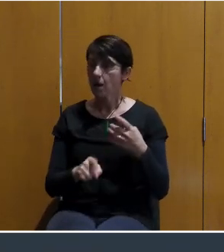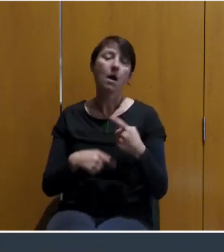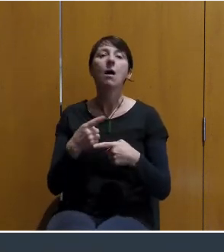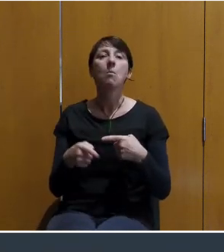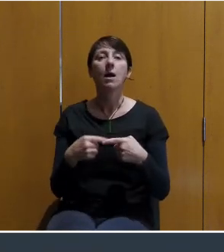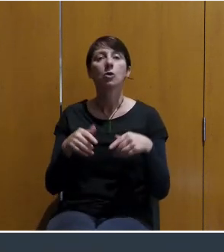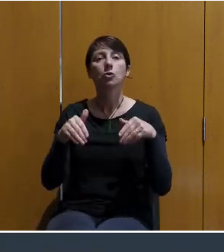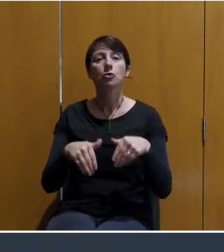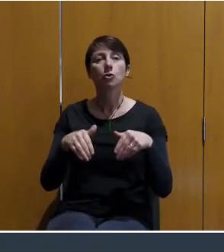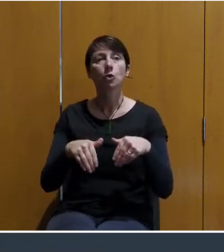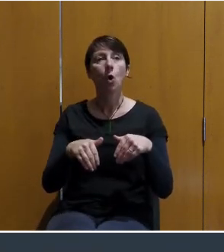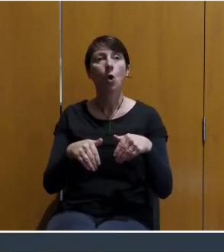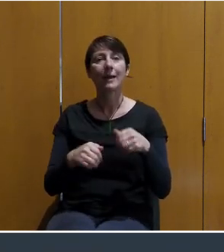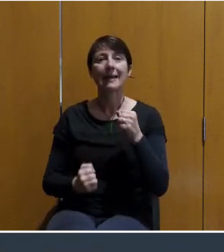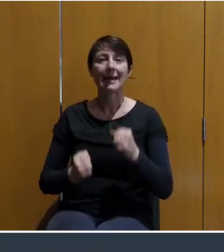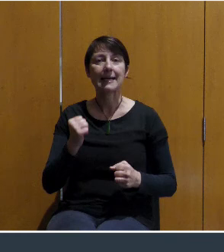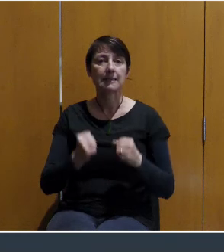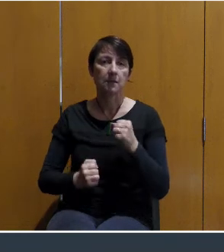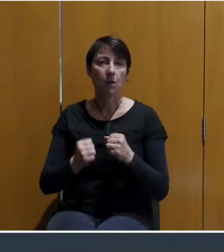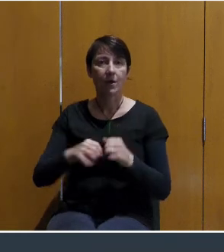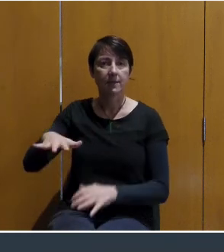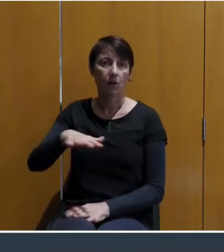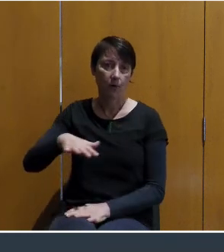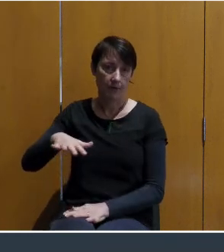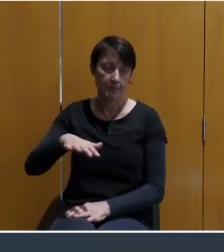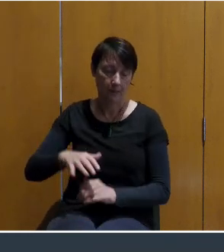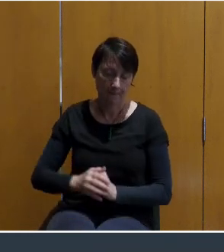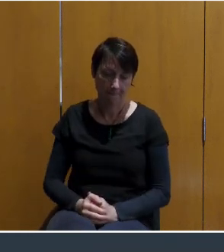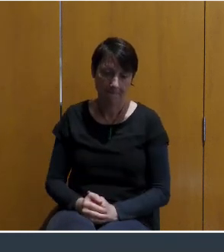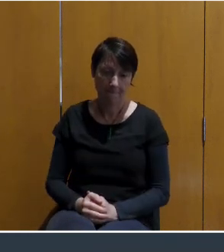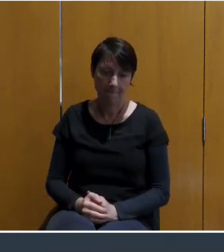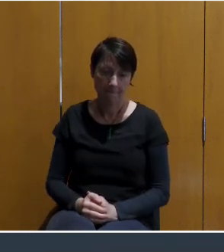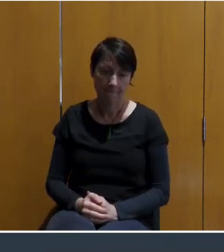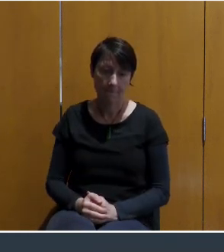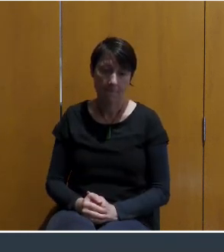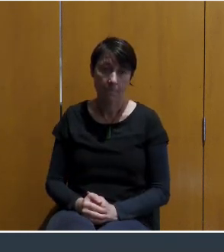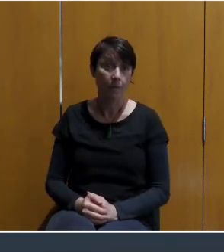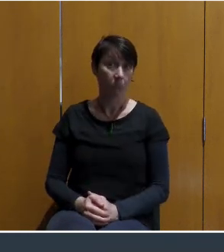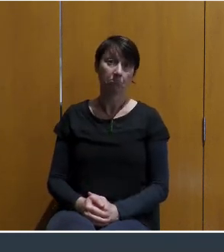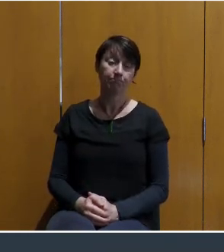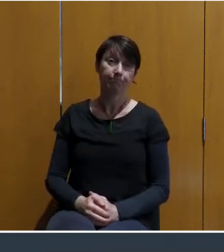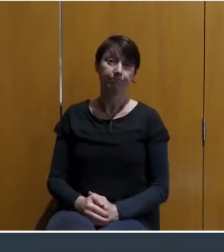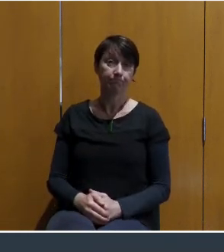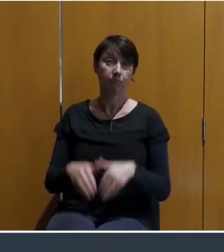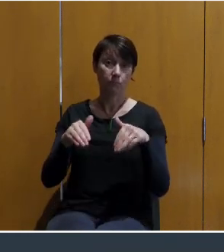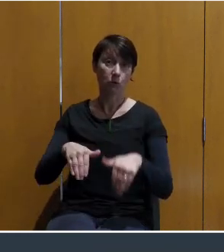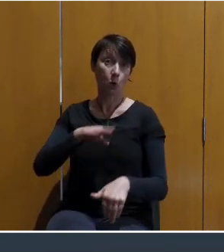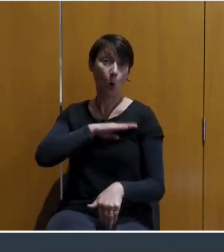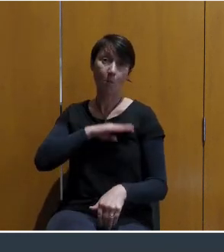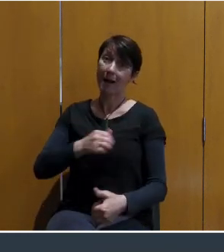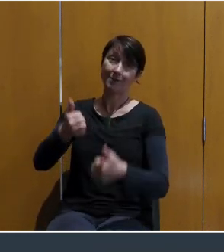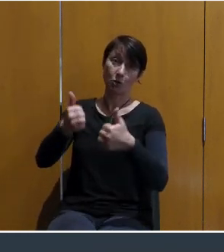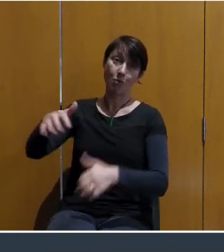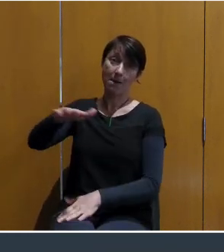areas. Just to really clarify that while dog parks are a wonderful resource and we advocate for